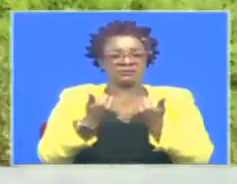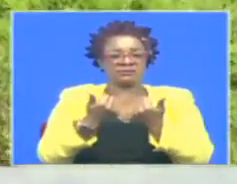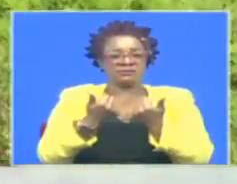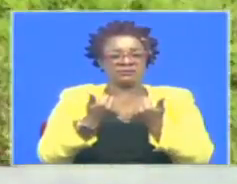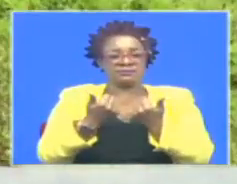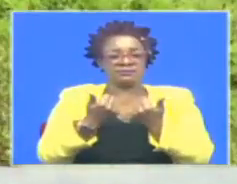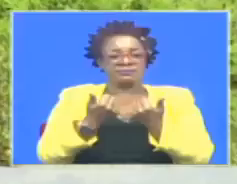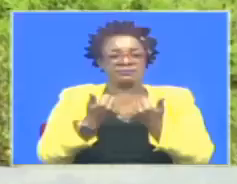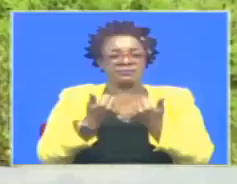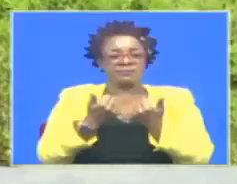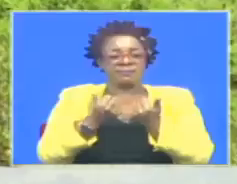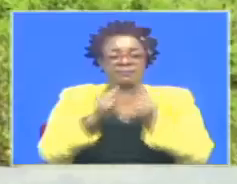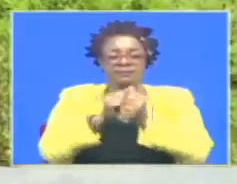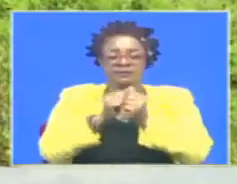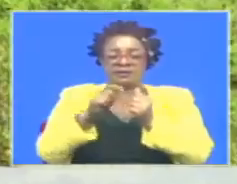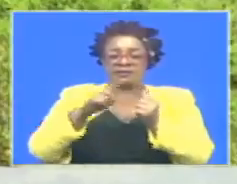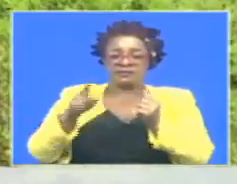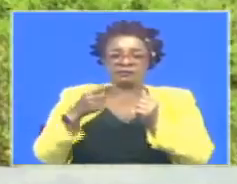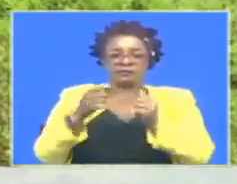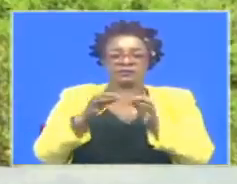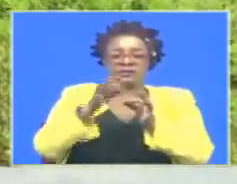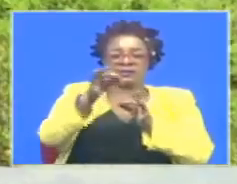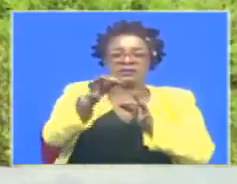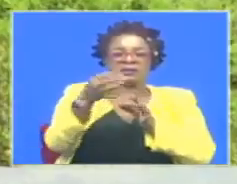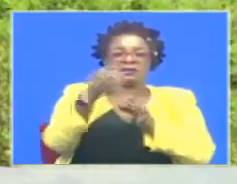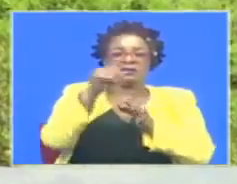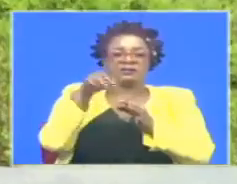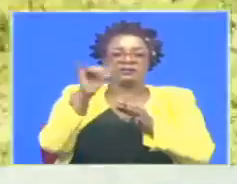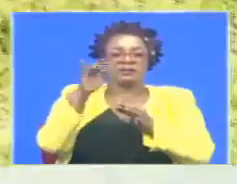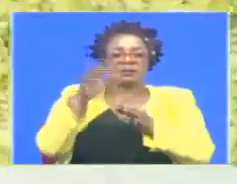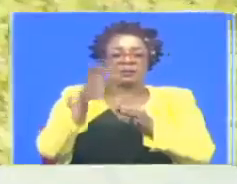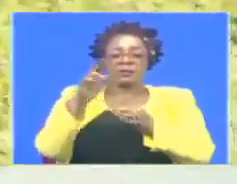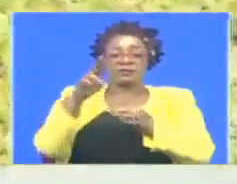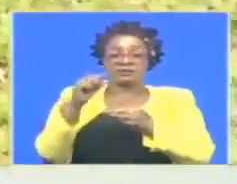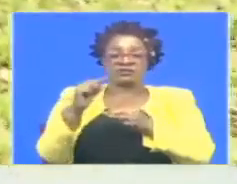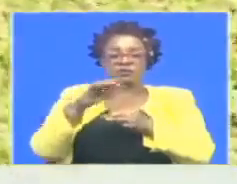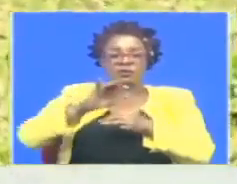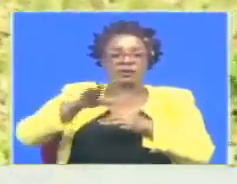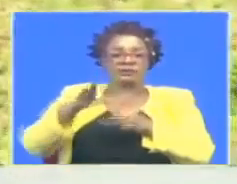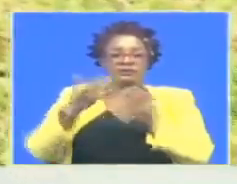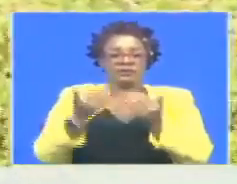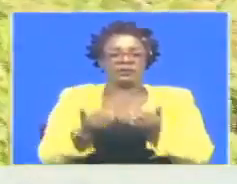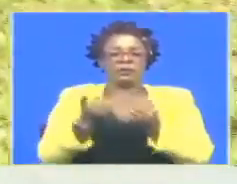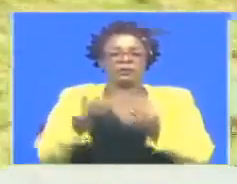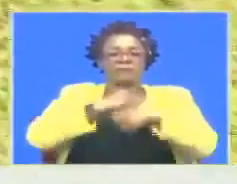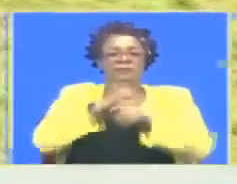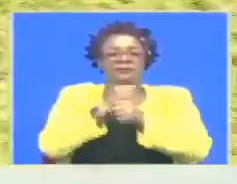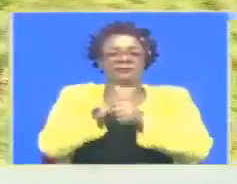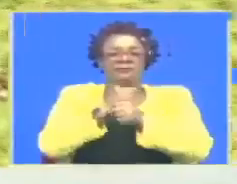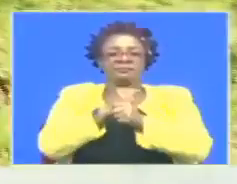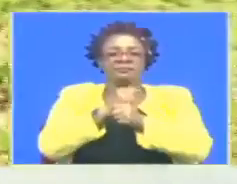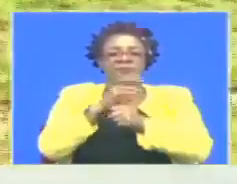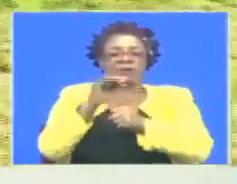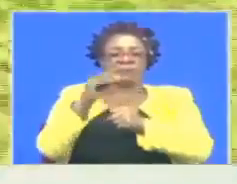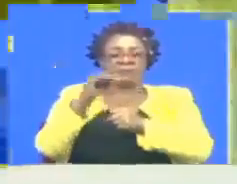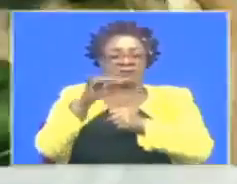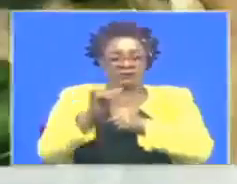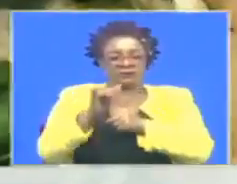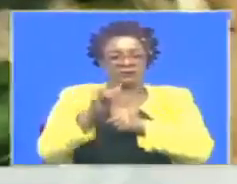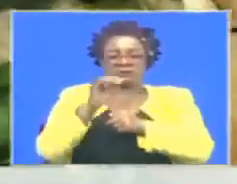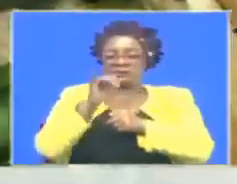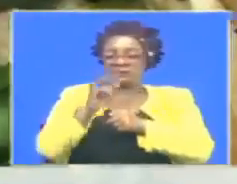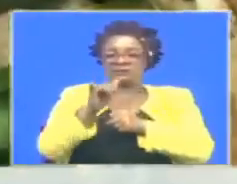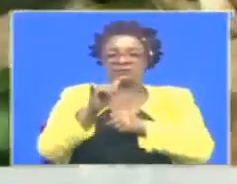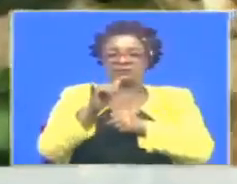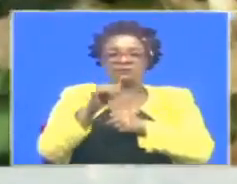The 10,000-acre parcel of land in Ziwa, Uasin Gishu County, has been prepared for planting mulberries, the staple diet